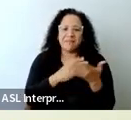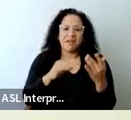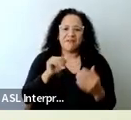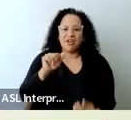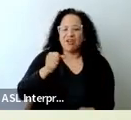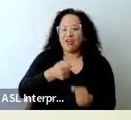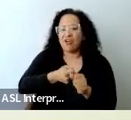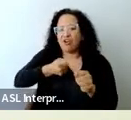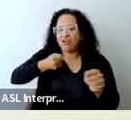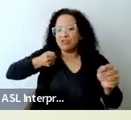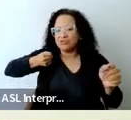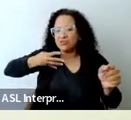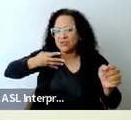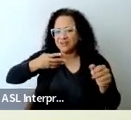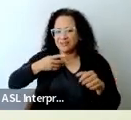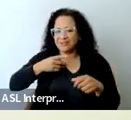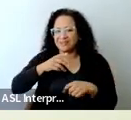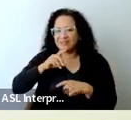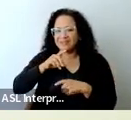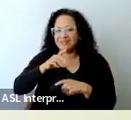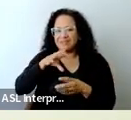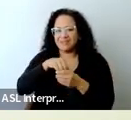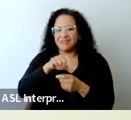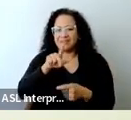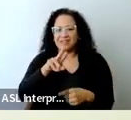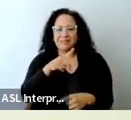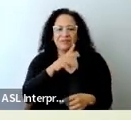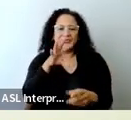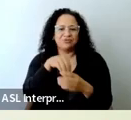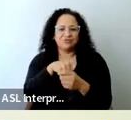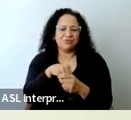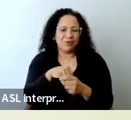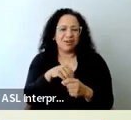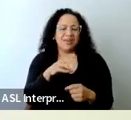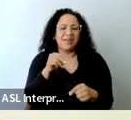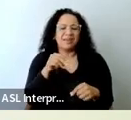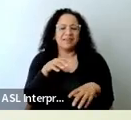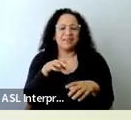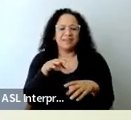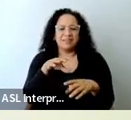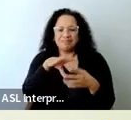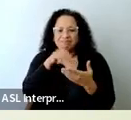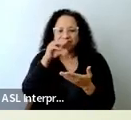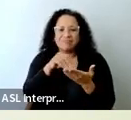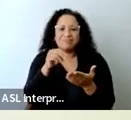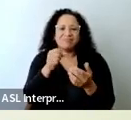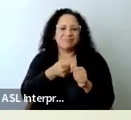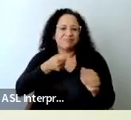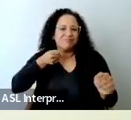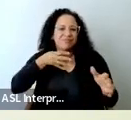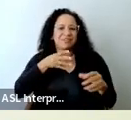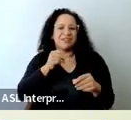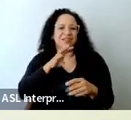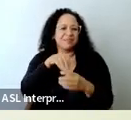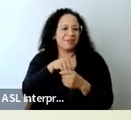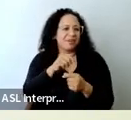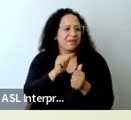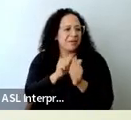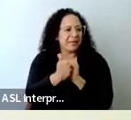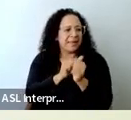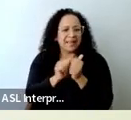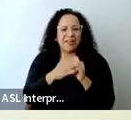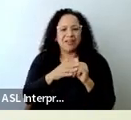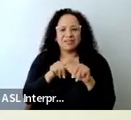archery club that he joined and takes lessons at and participates and competes on the